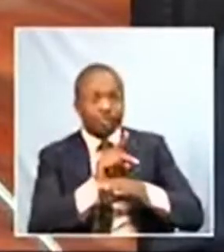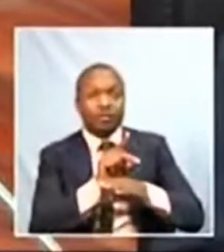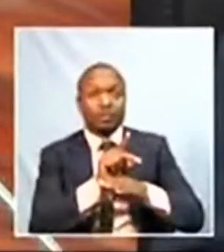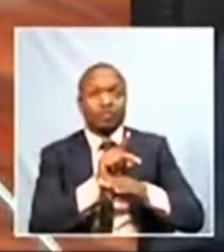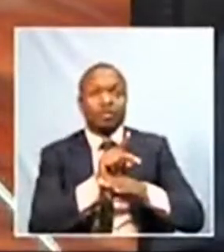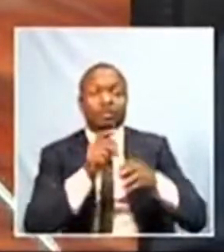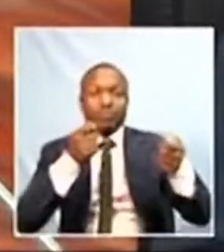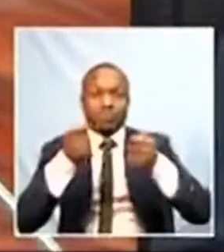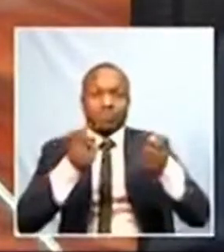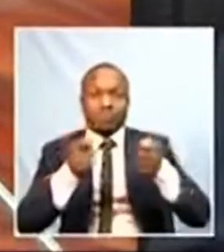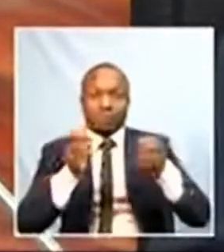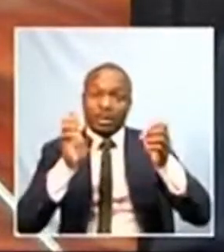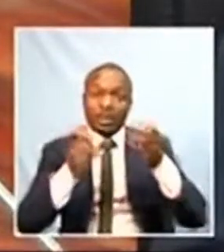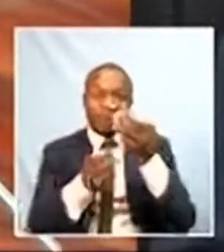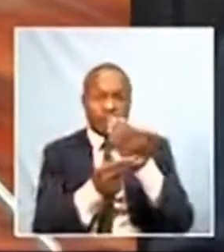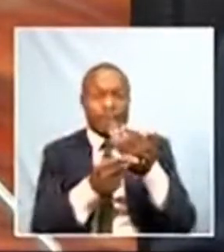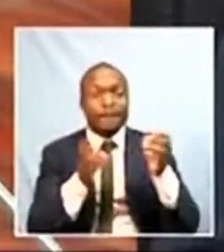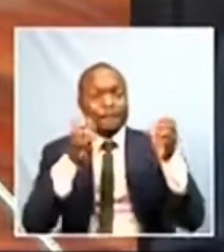and banking duties.